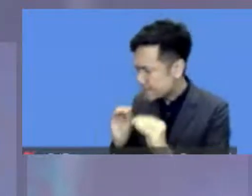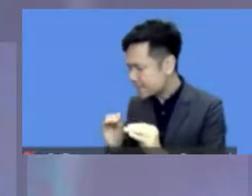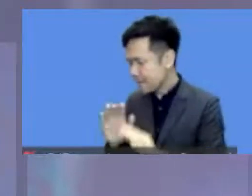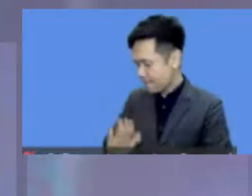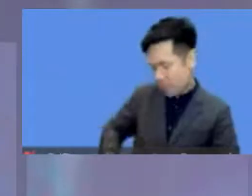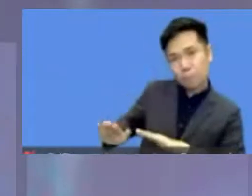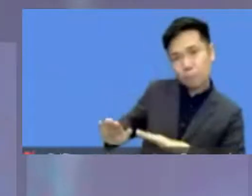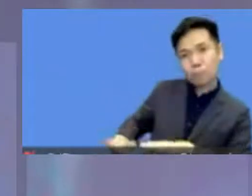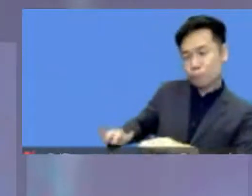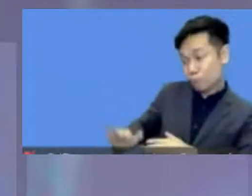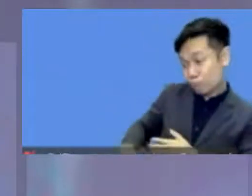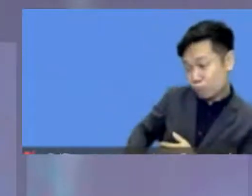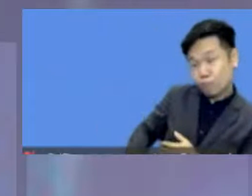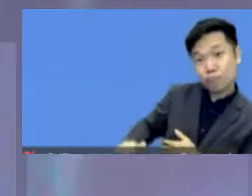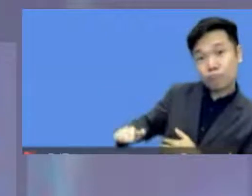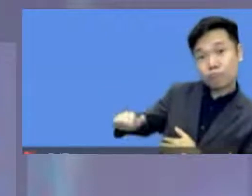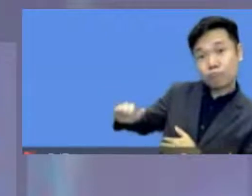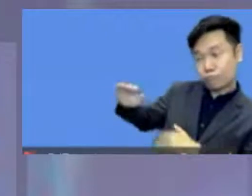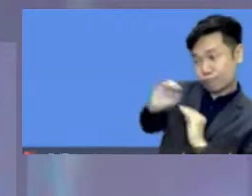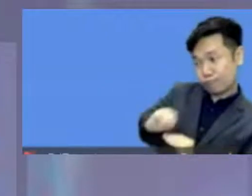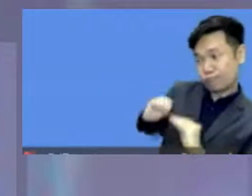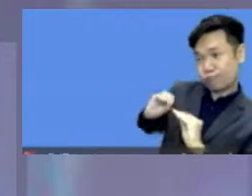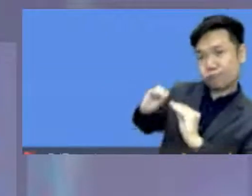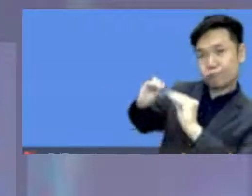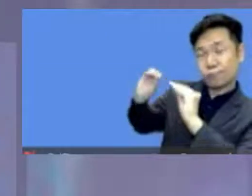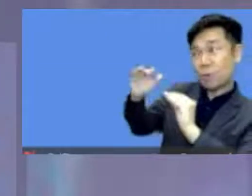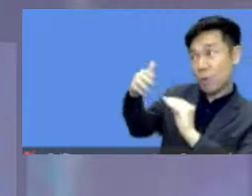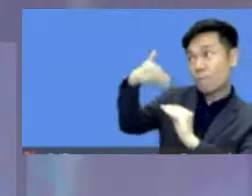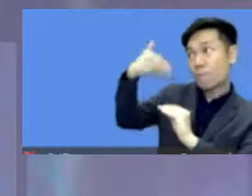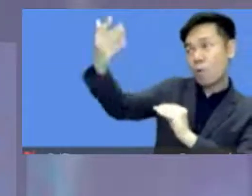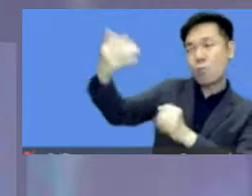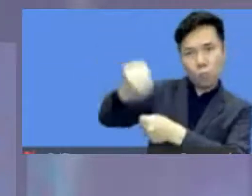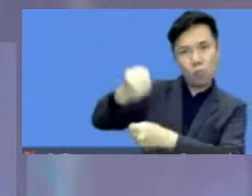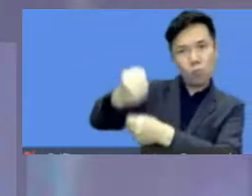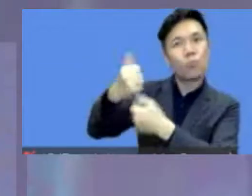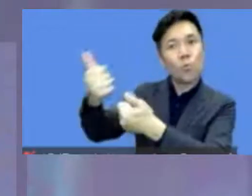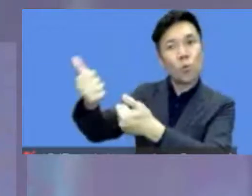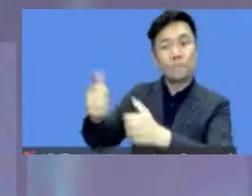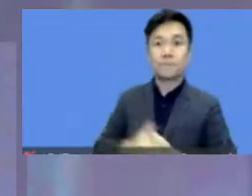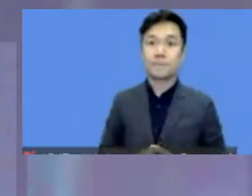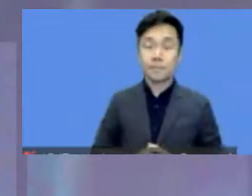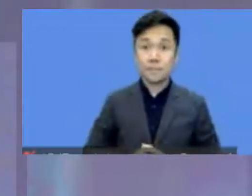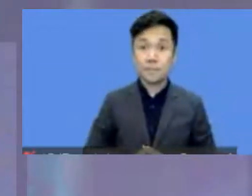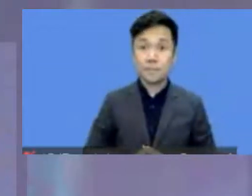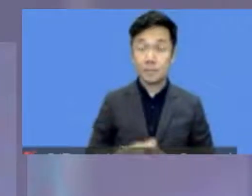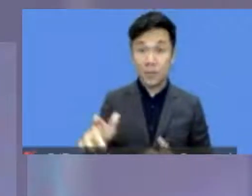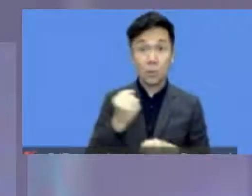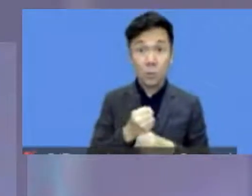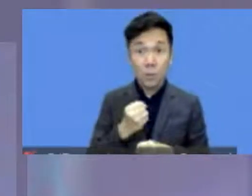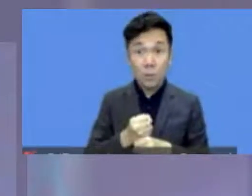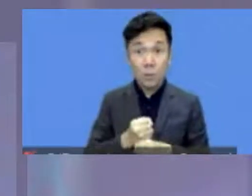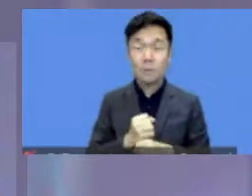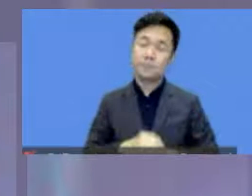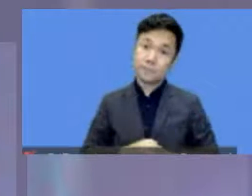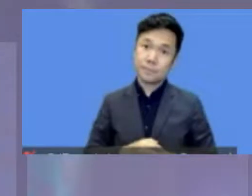childhood so that they can be prepared for tomorrow. And the workplace you talked